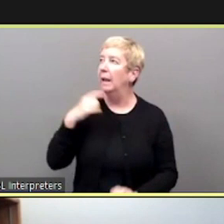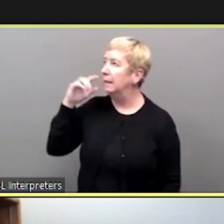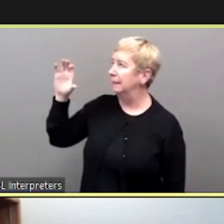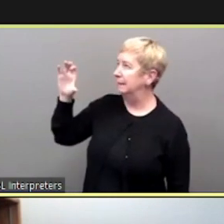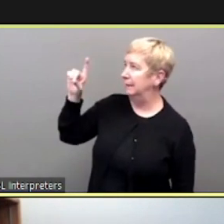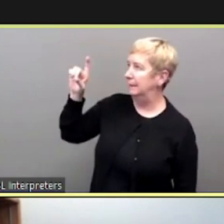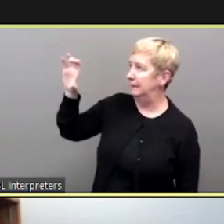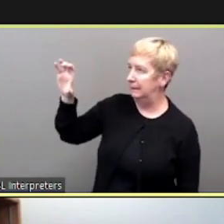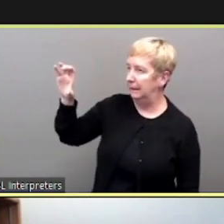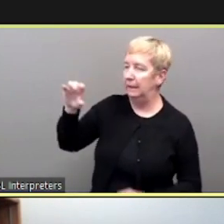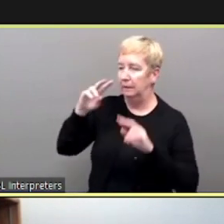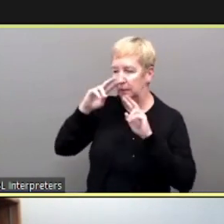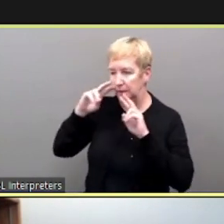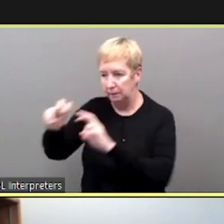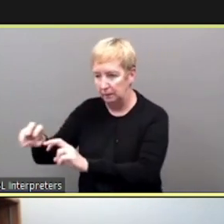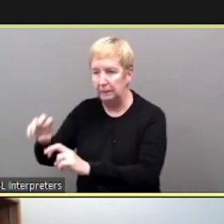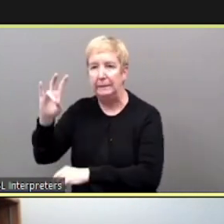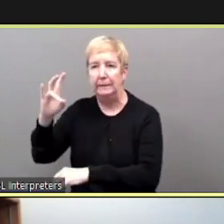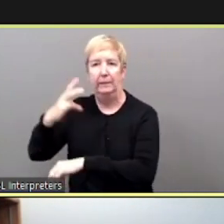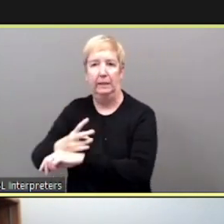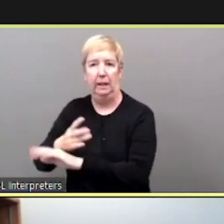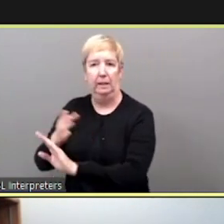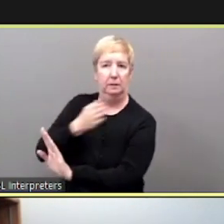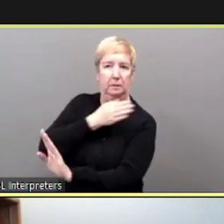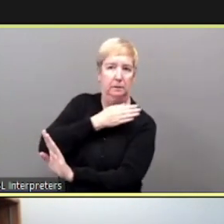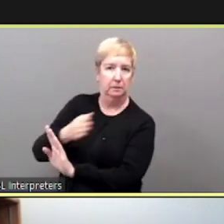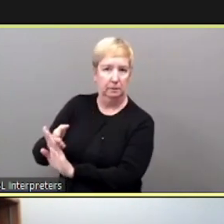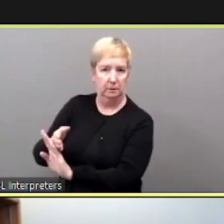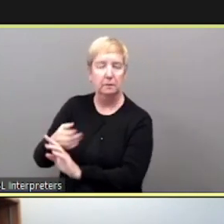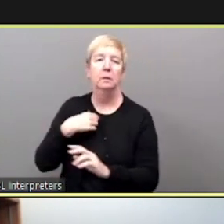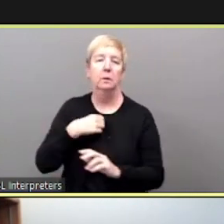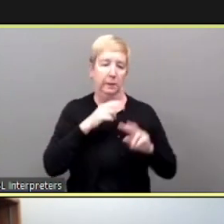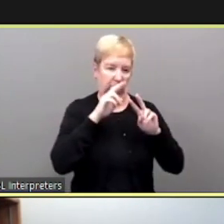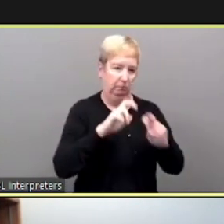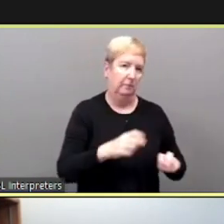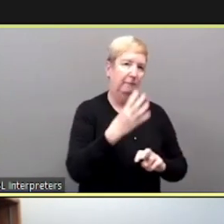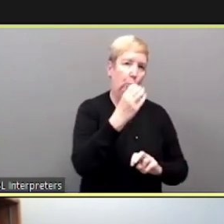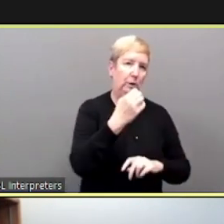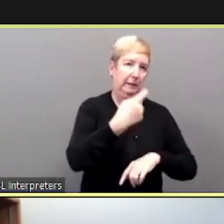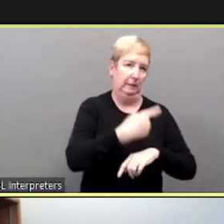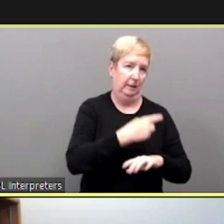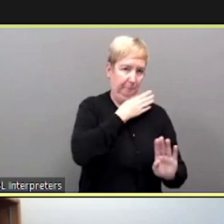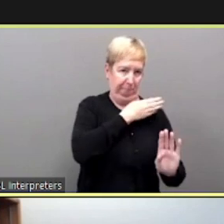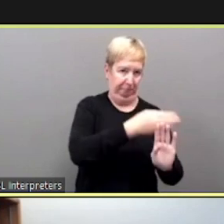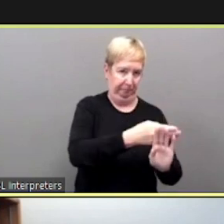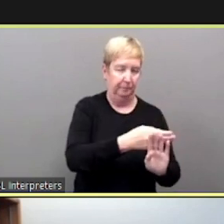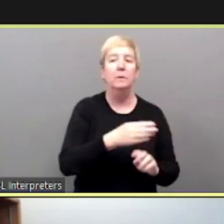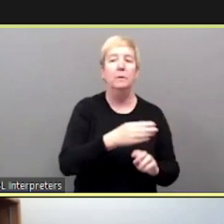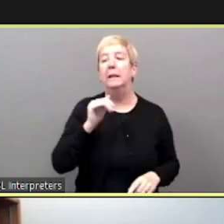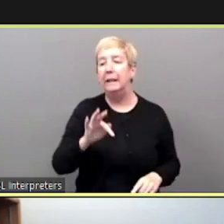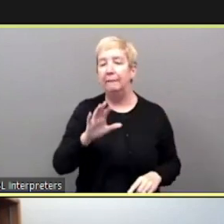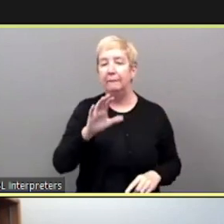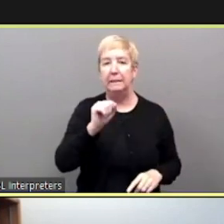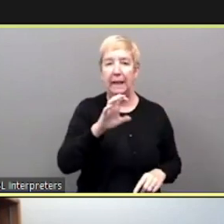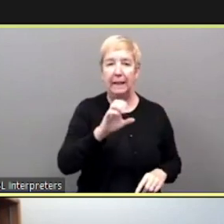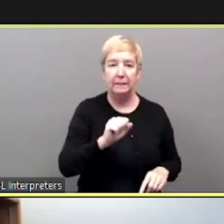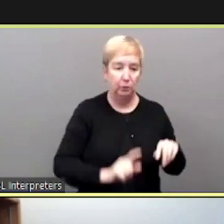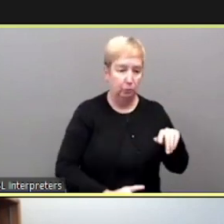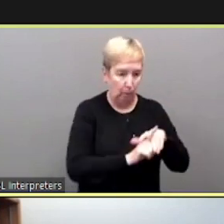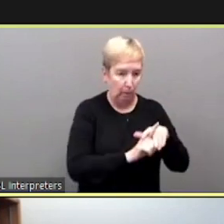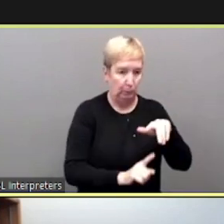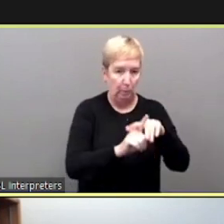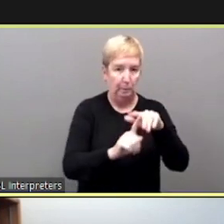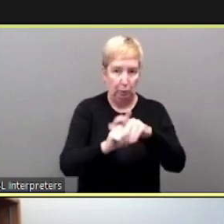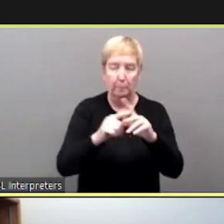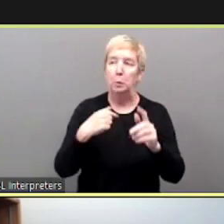at a 7-day period. So we're looking at 14 days, and as cases come in, we're going to report those out,